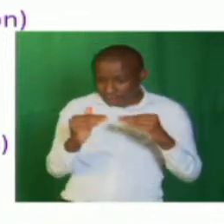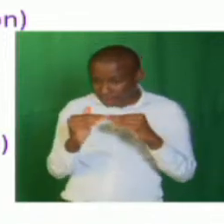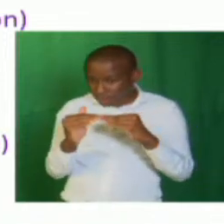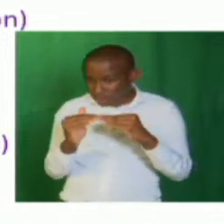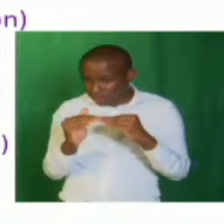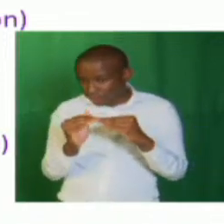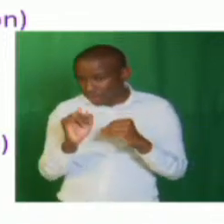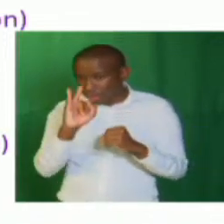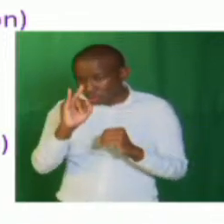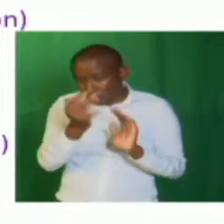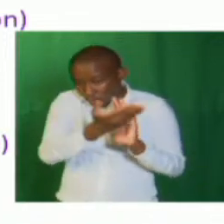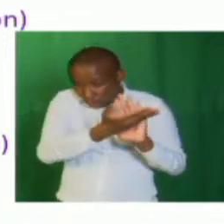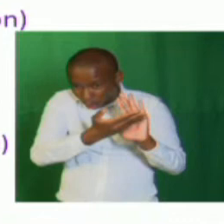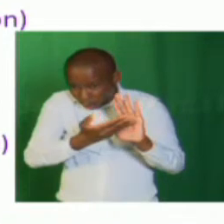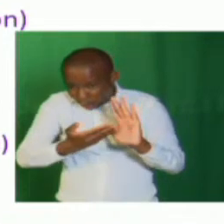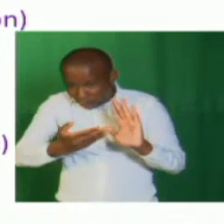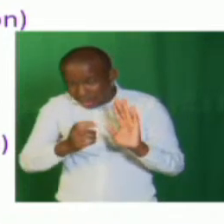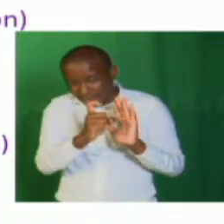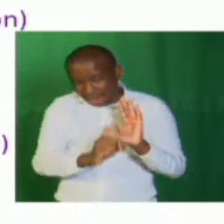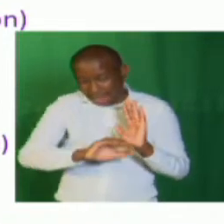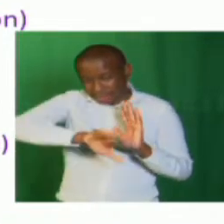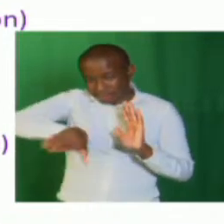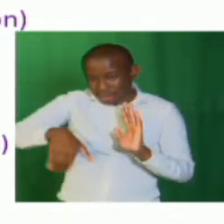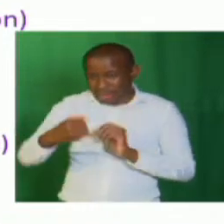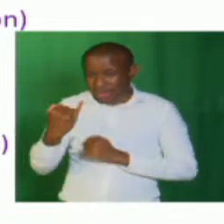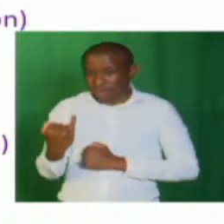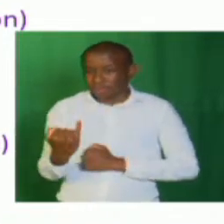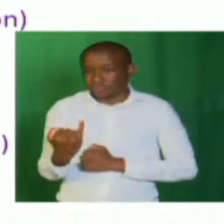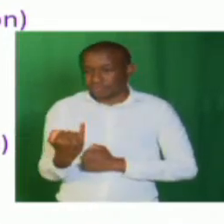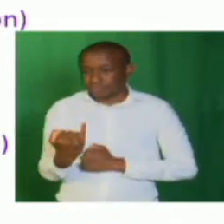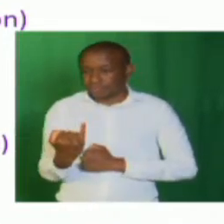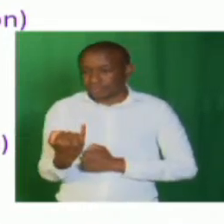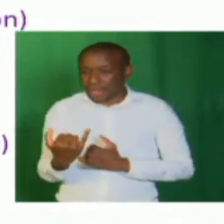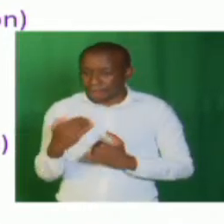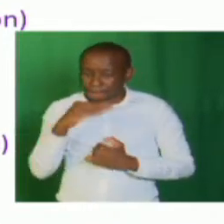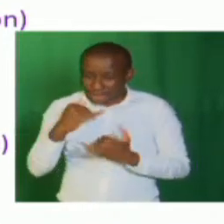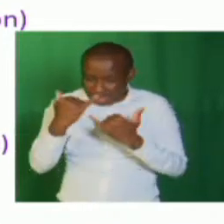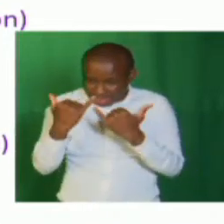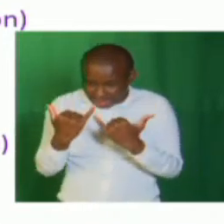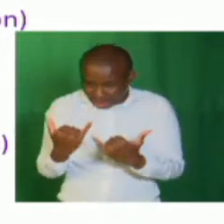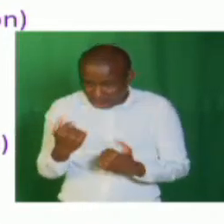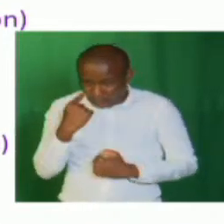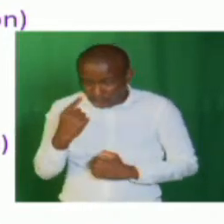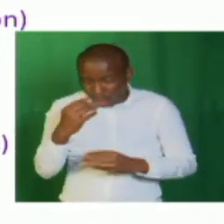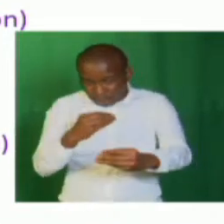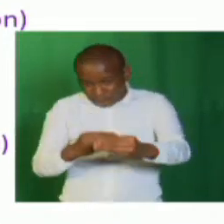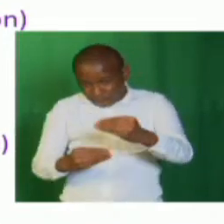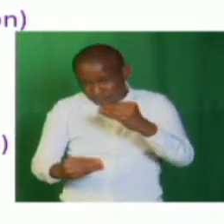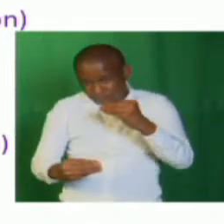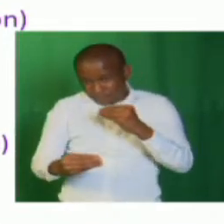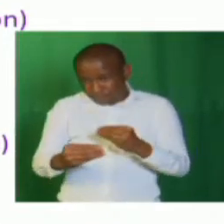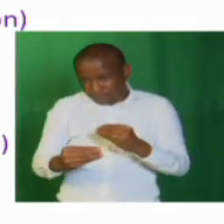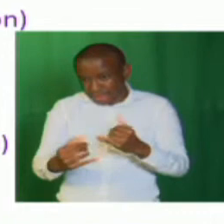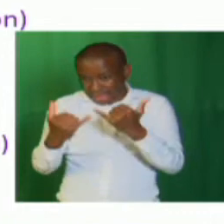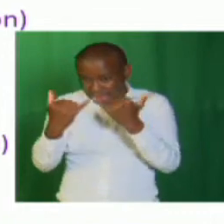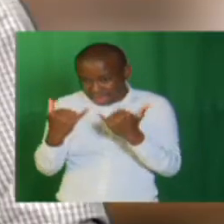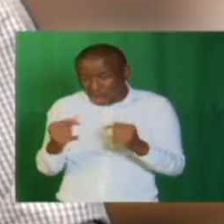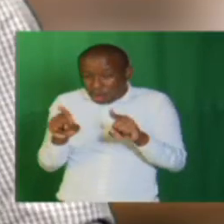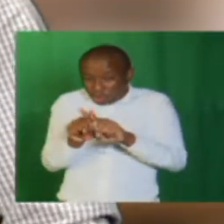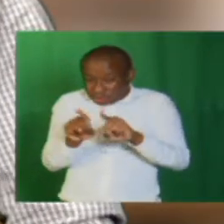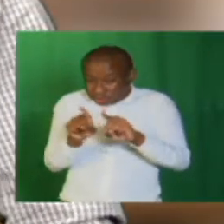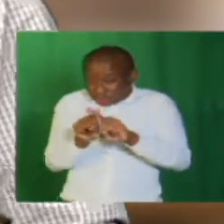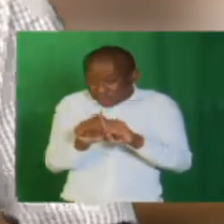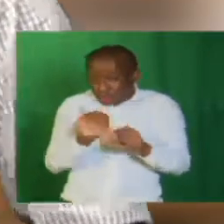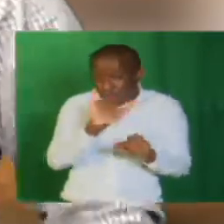to 2 over x minus 1. So that is our inverse. So it is still in Cartesian form,